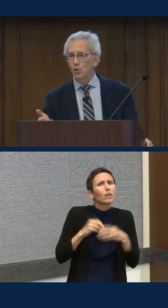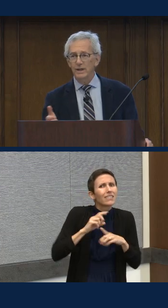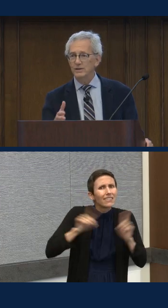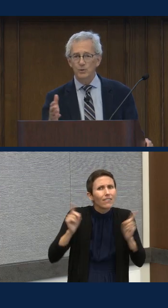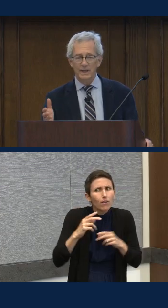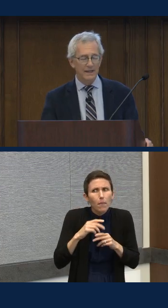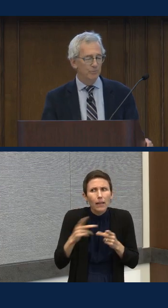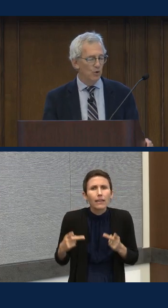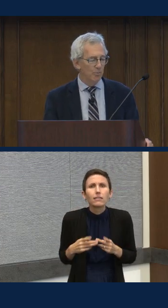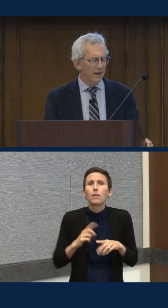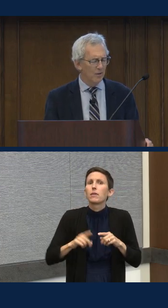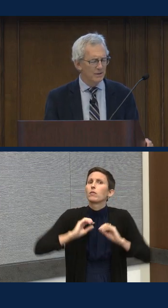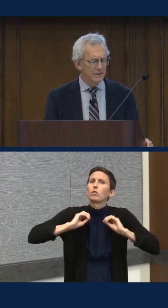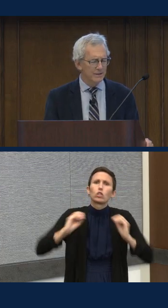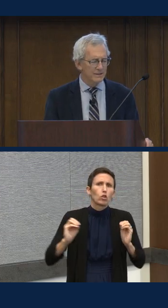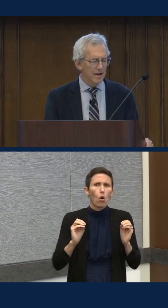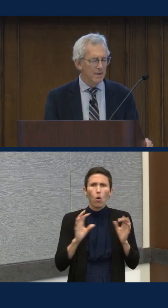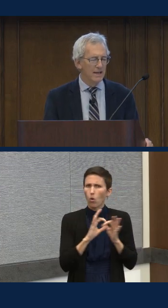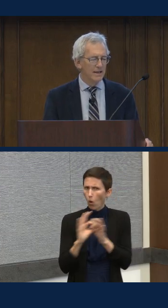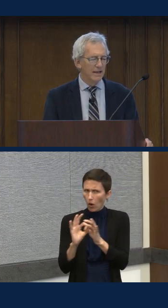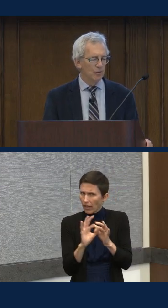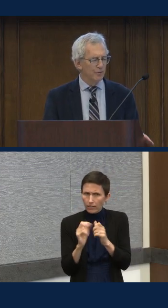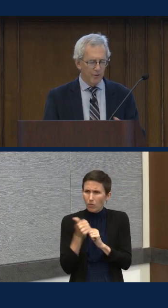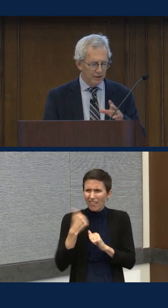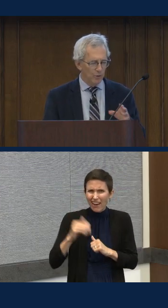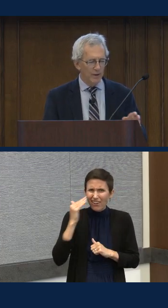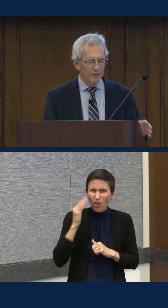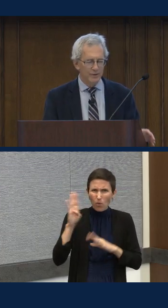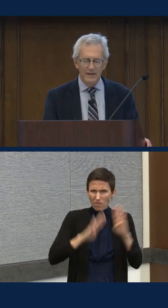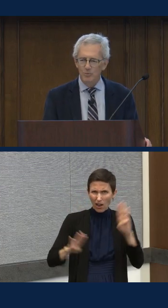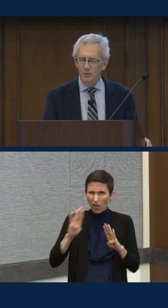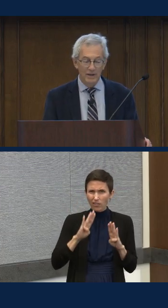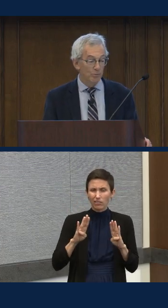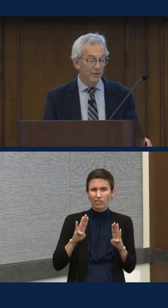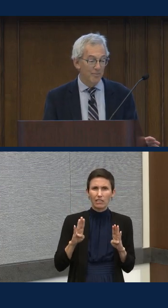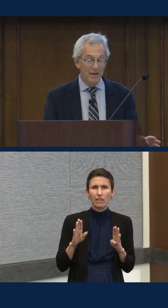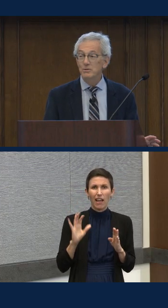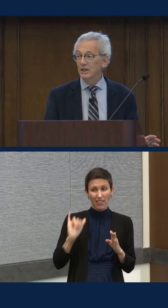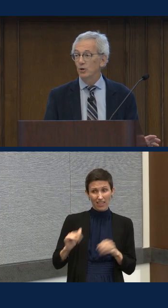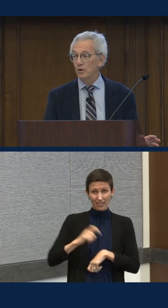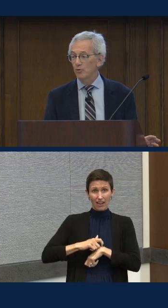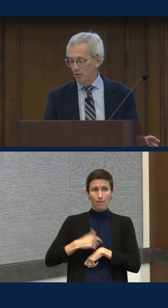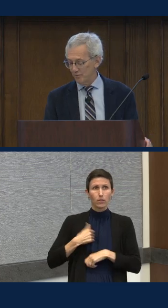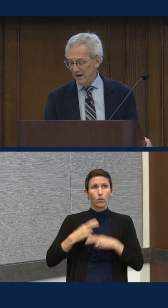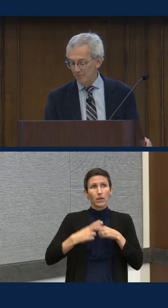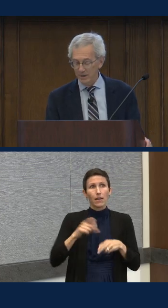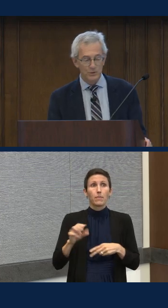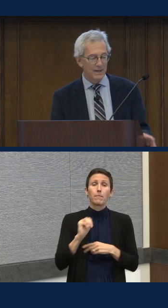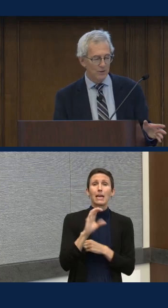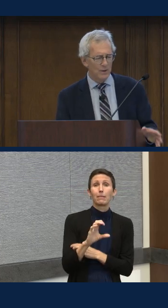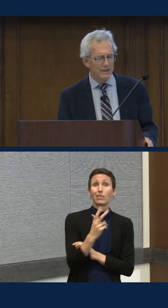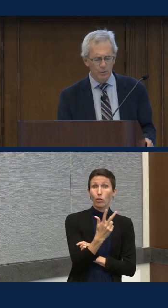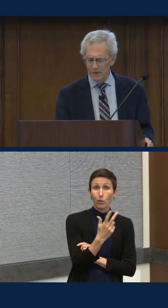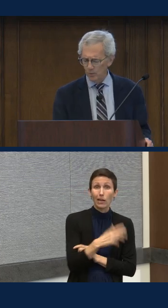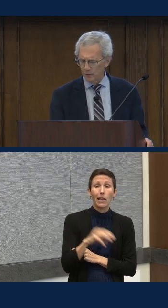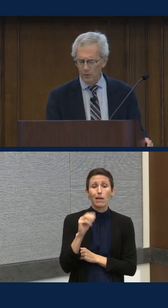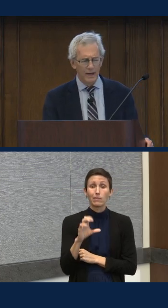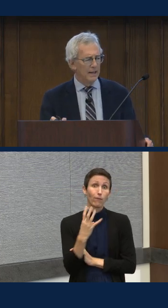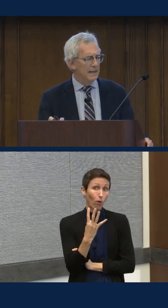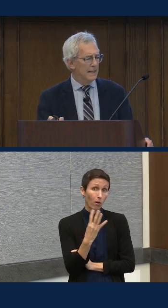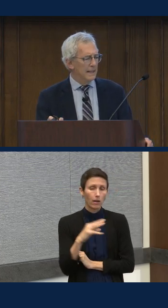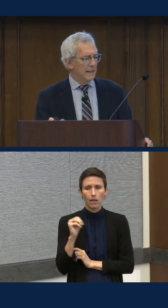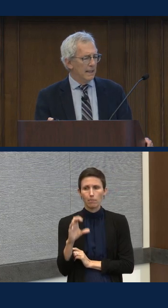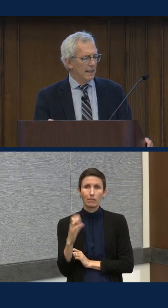was no correlation with any known biology at the time, and we very creatively labeled them MC3, 4, and 5 because we had no idea what they were